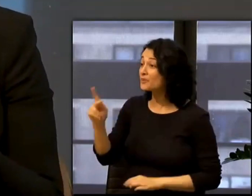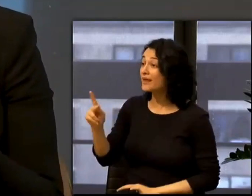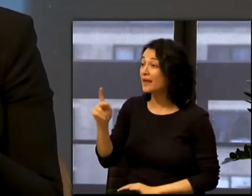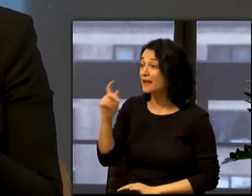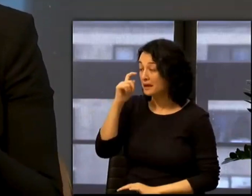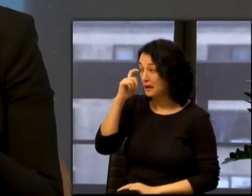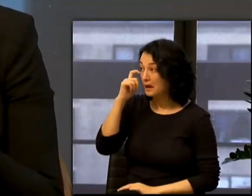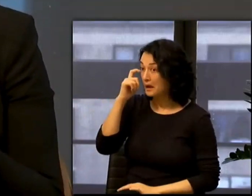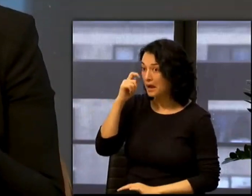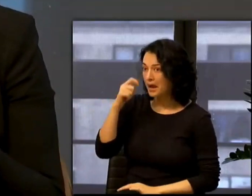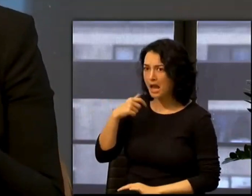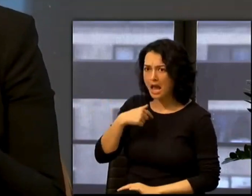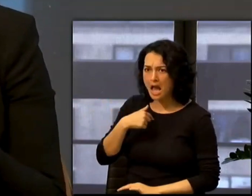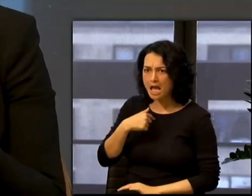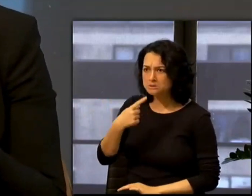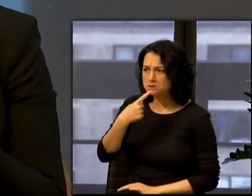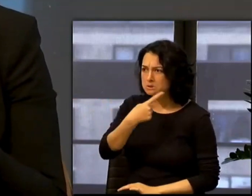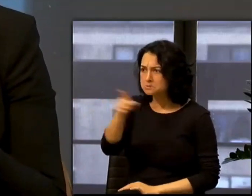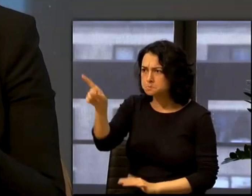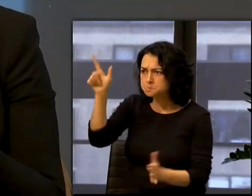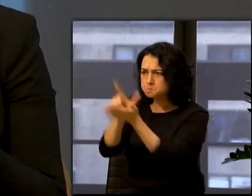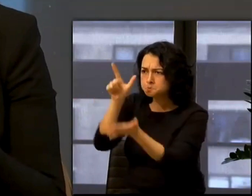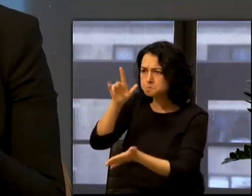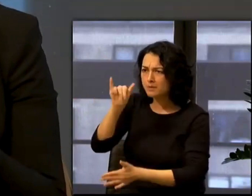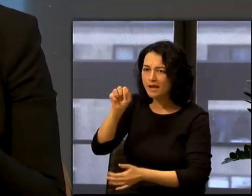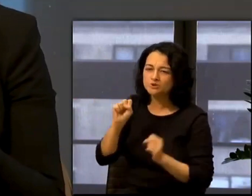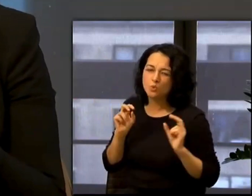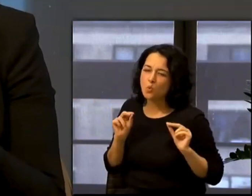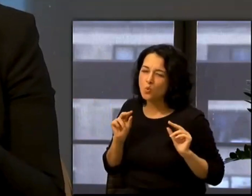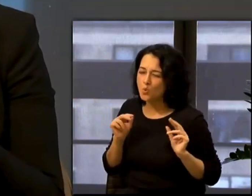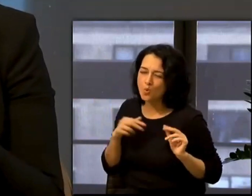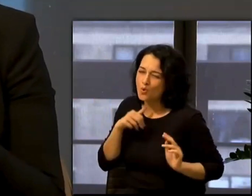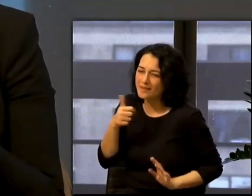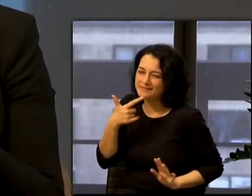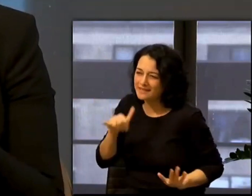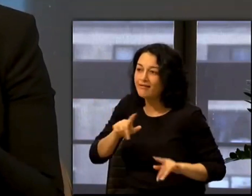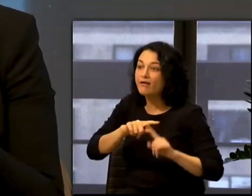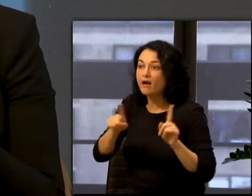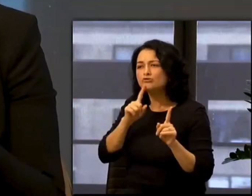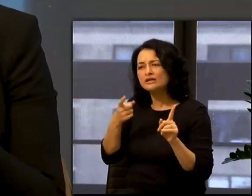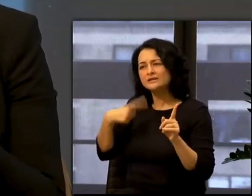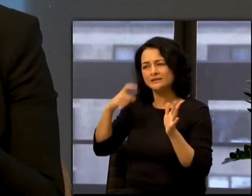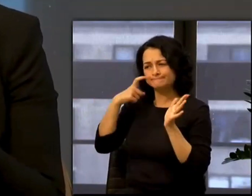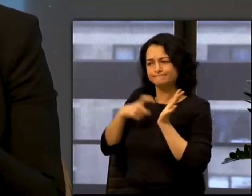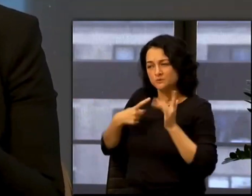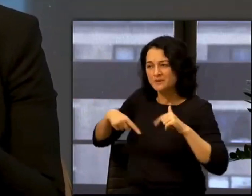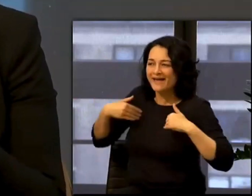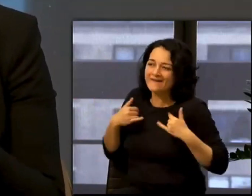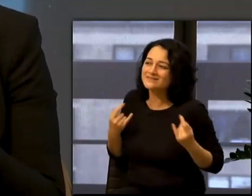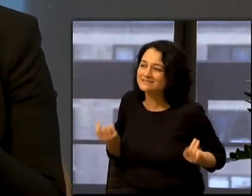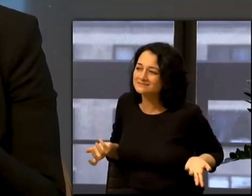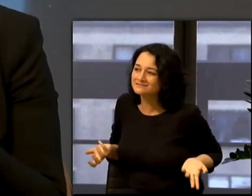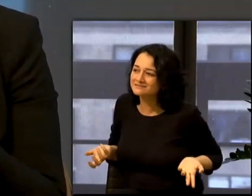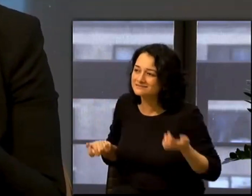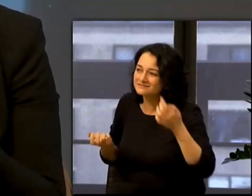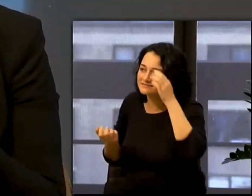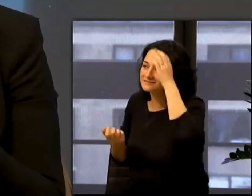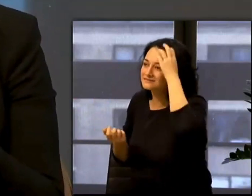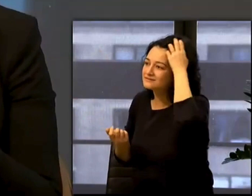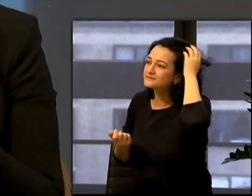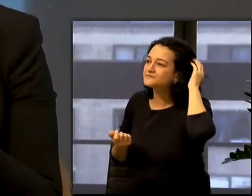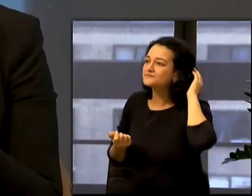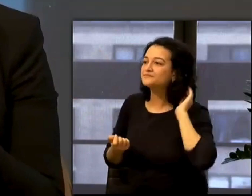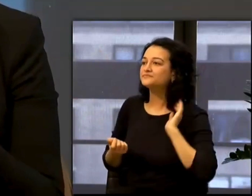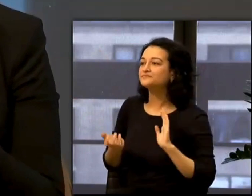I'm just like looking so for example, from the policy perspective, I'm looking to make sure there are robust mechanisms for hearing the voice of people who we're trying